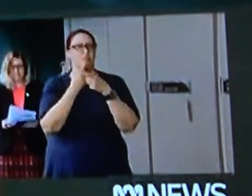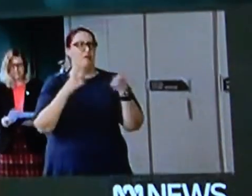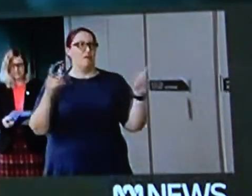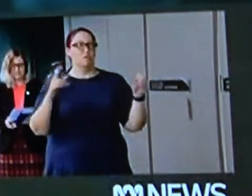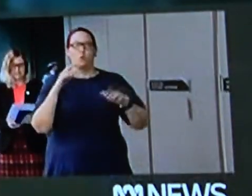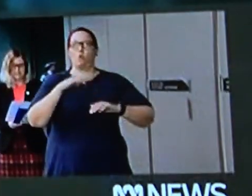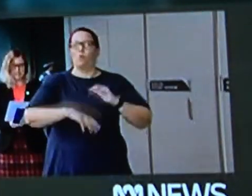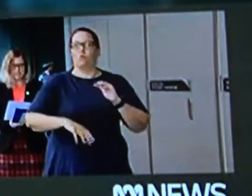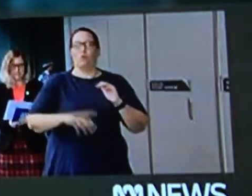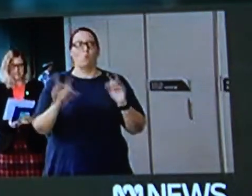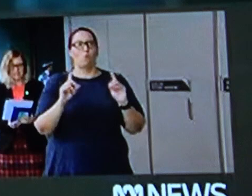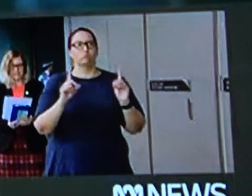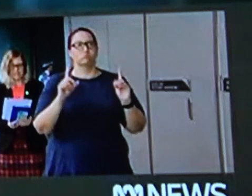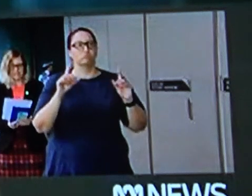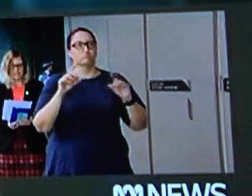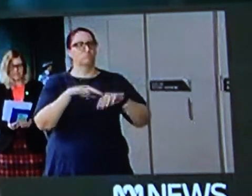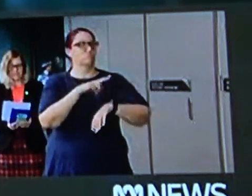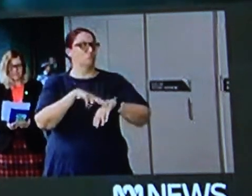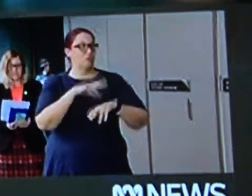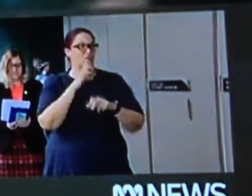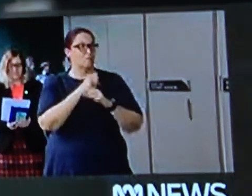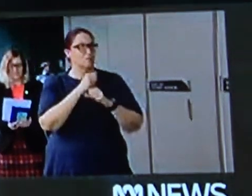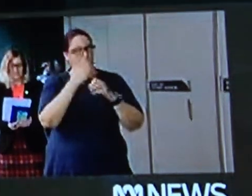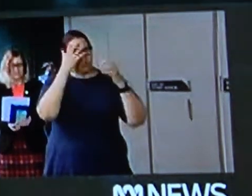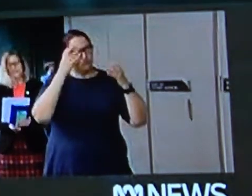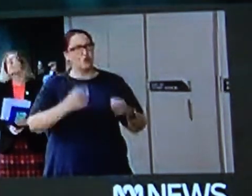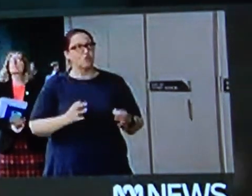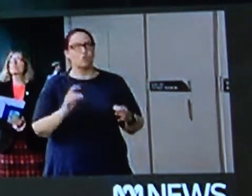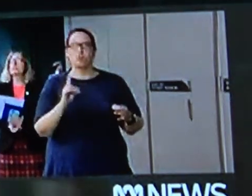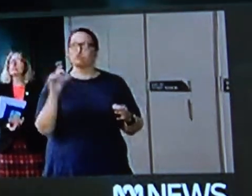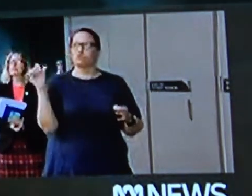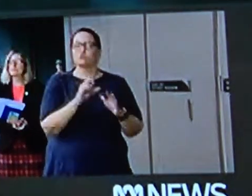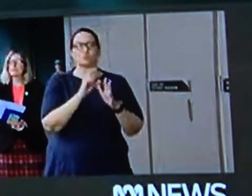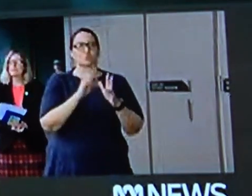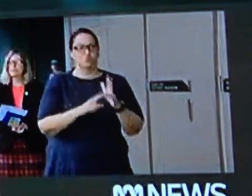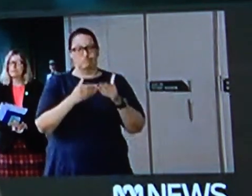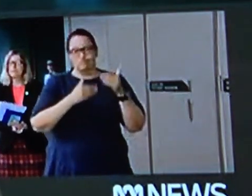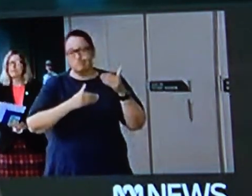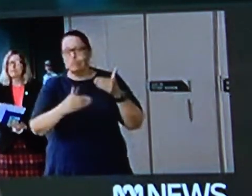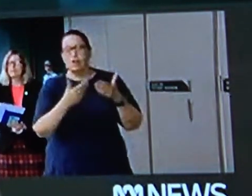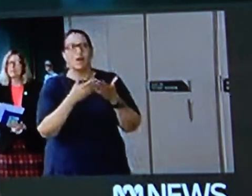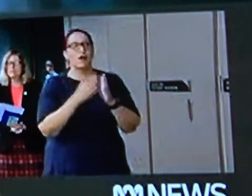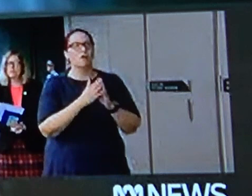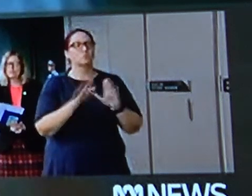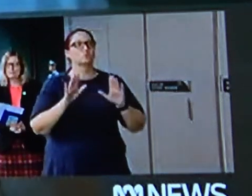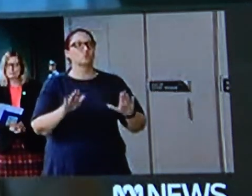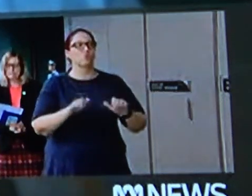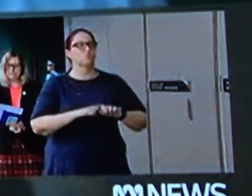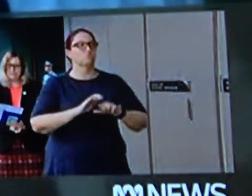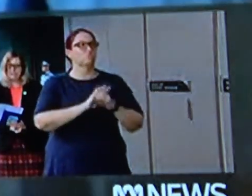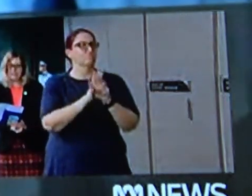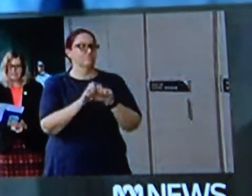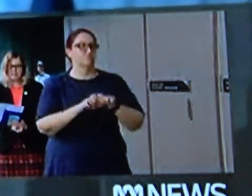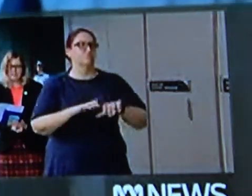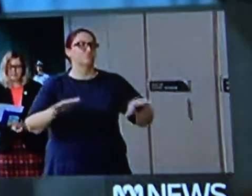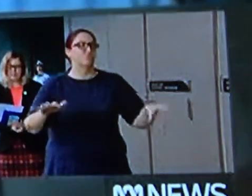what individuals should and shouldn't be doing in the next phase of controlling the spread of this virus. I'm pleased to say that New South Wales